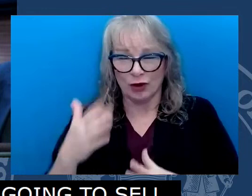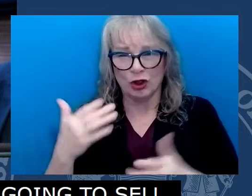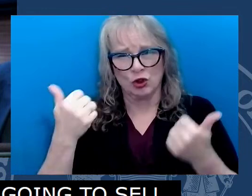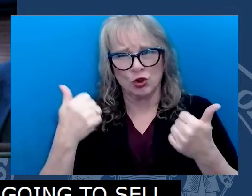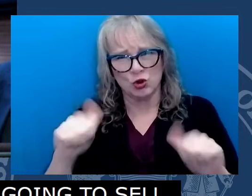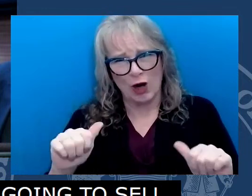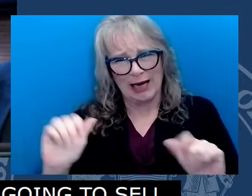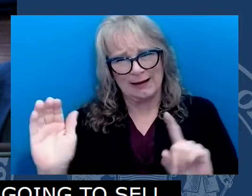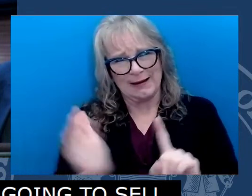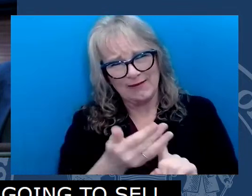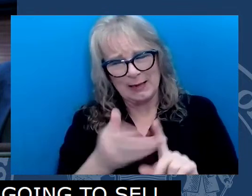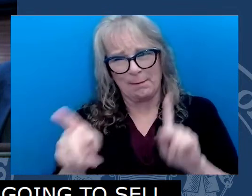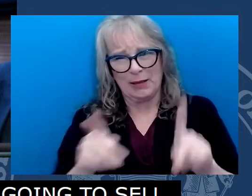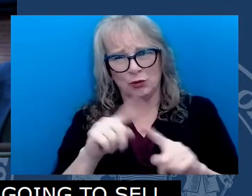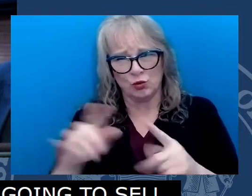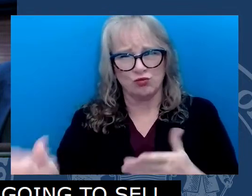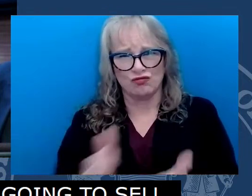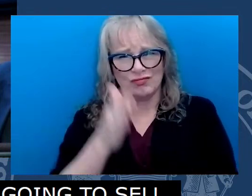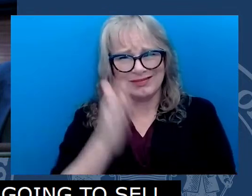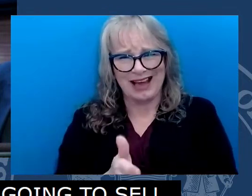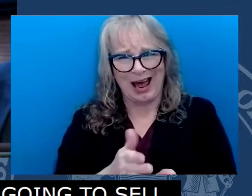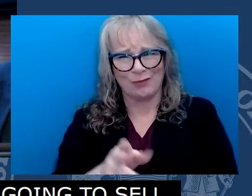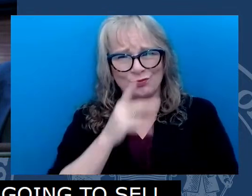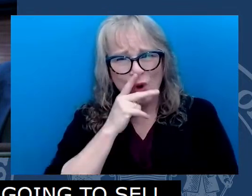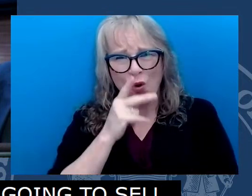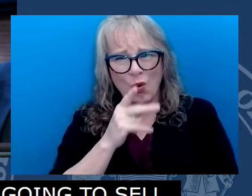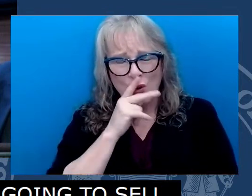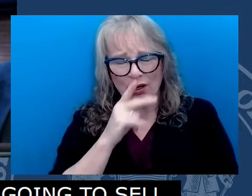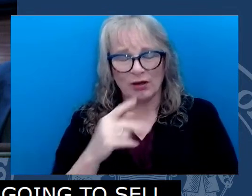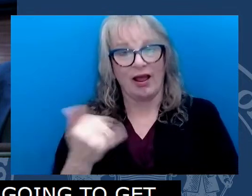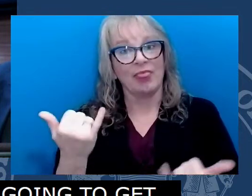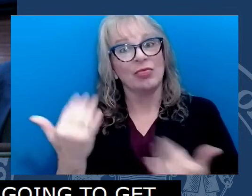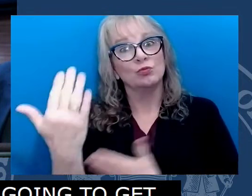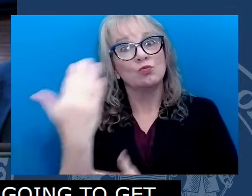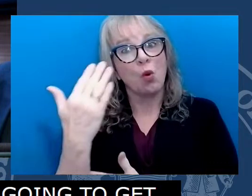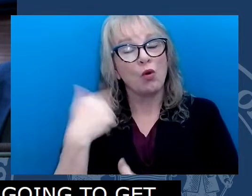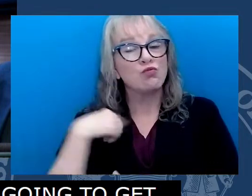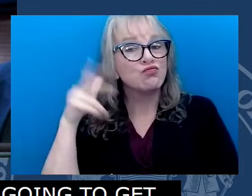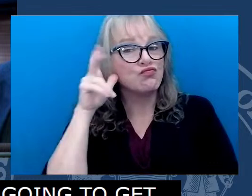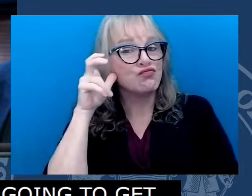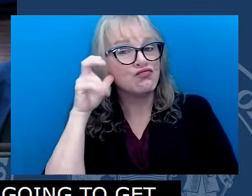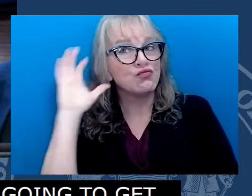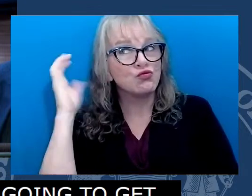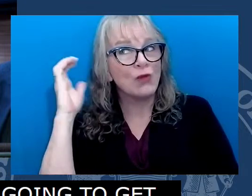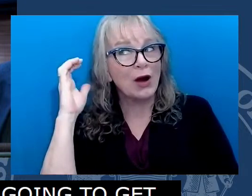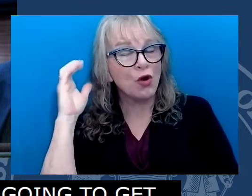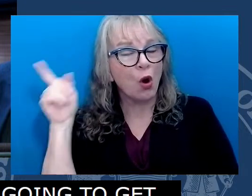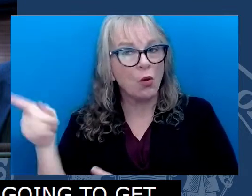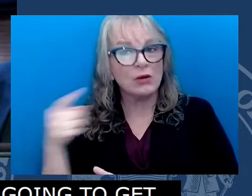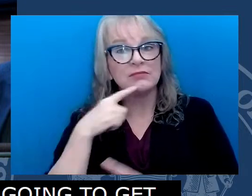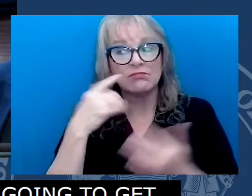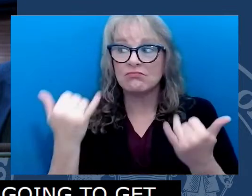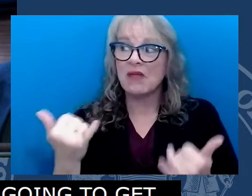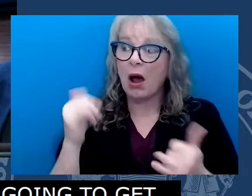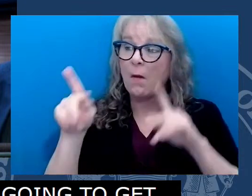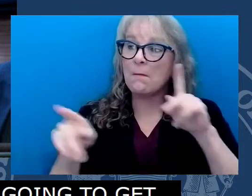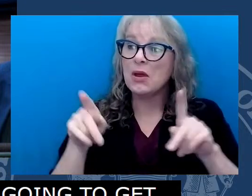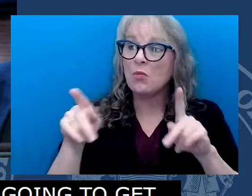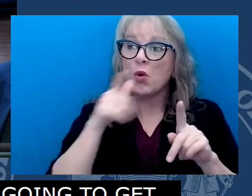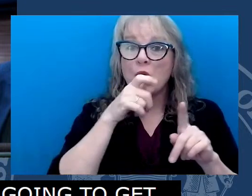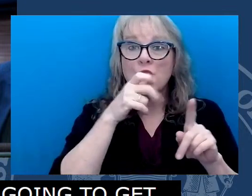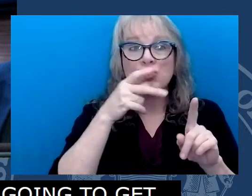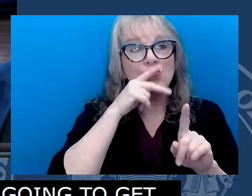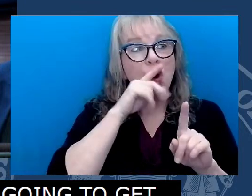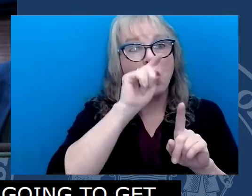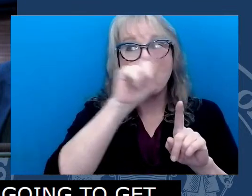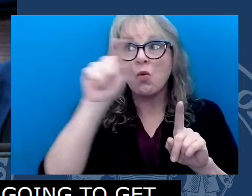cigarettes. And I was really pleased to hear on the radio this morning that the rate of folks smoking cigarettes is at